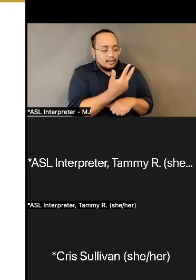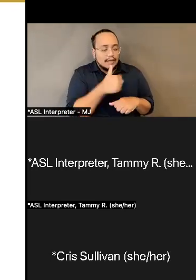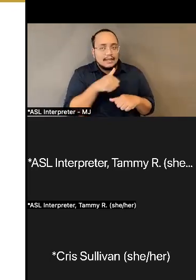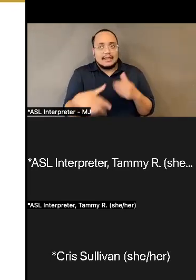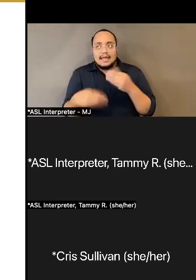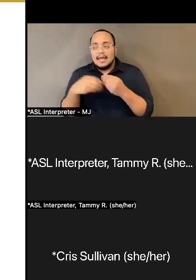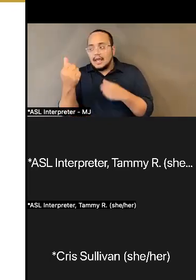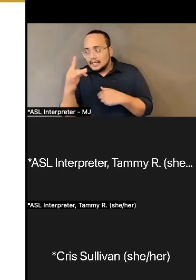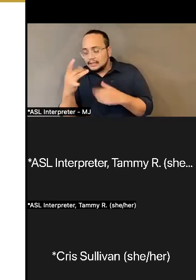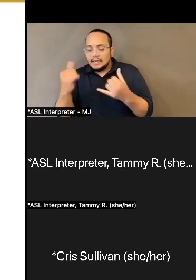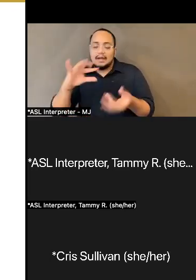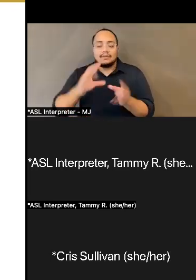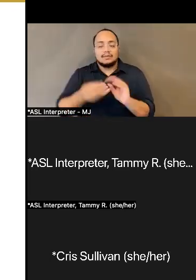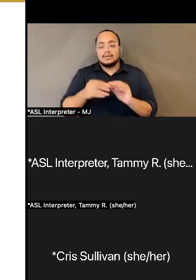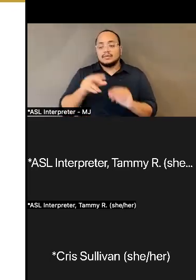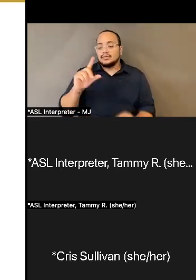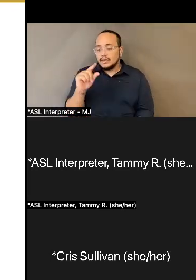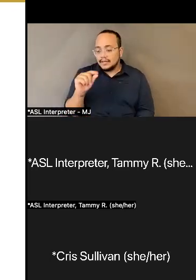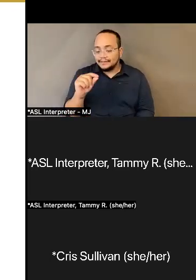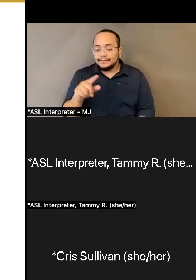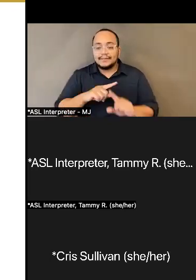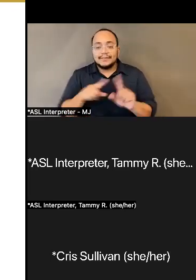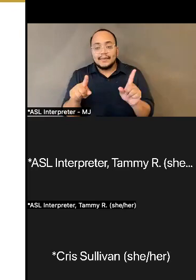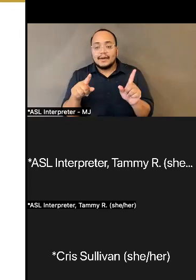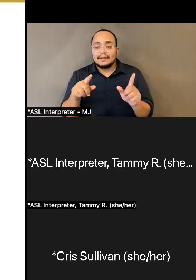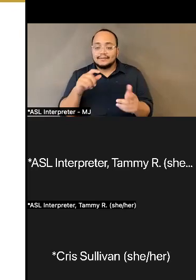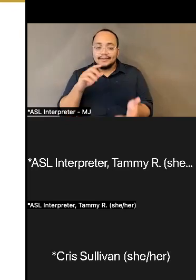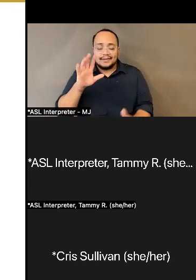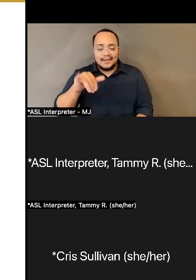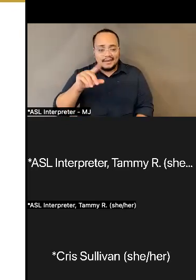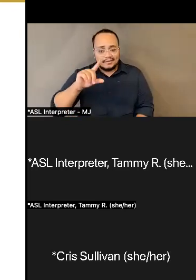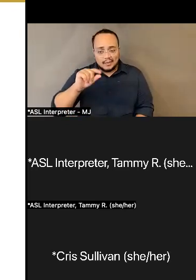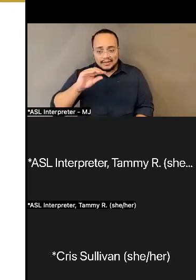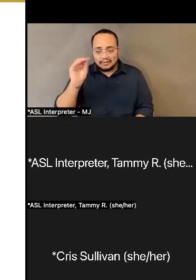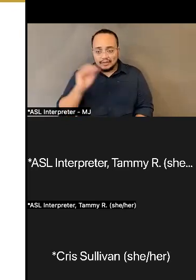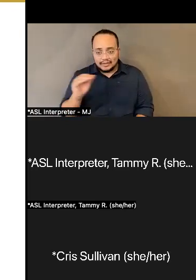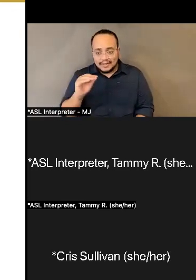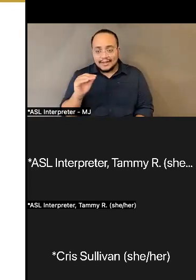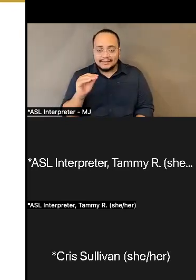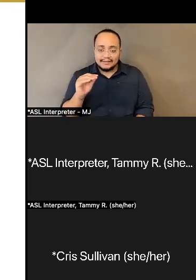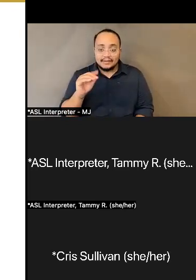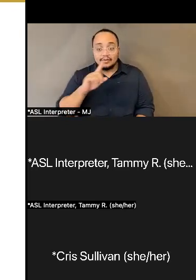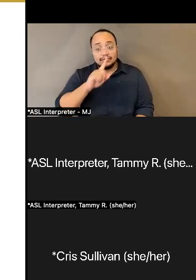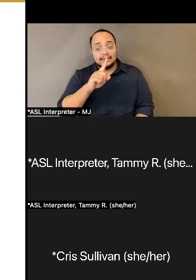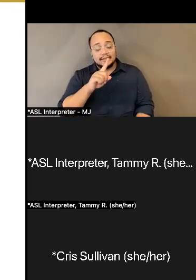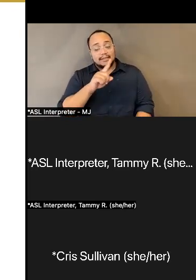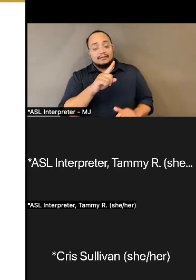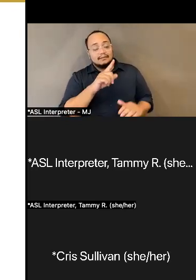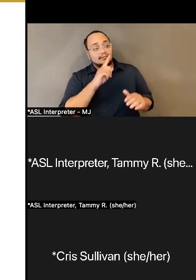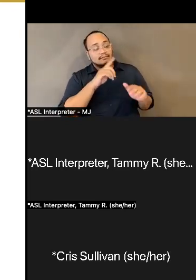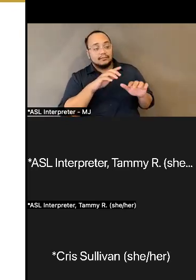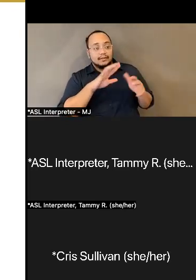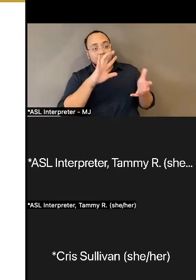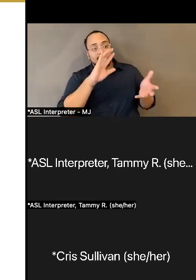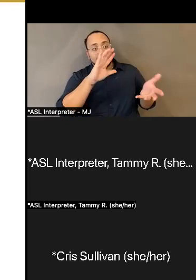20 something. Again, not really a huge percentage of the 574 federally recognized tribes,